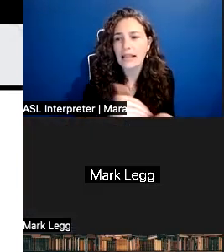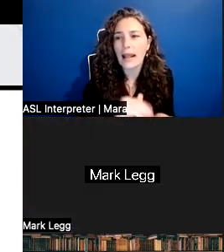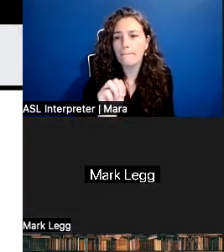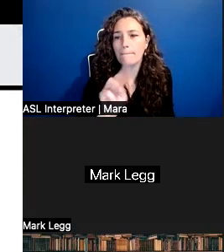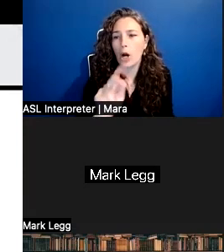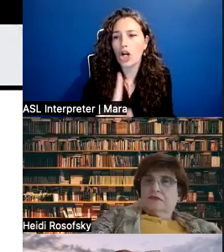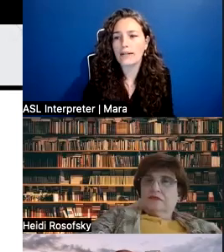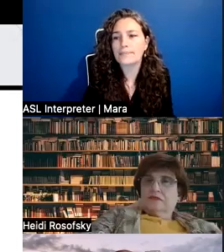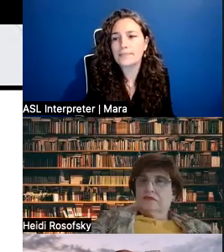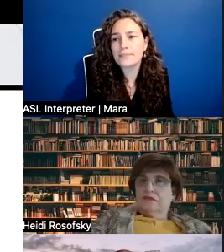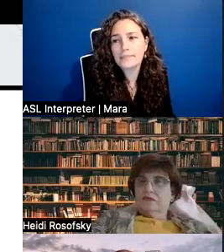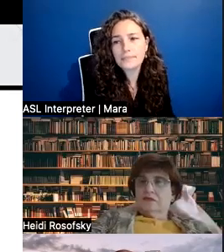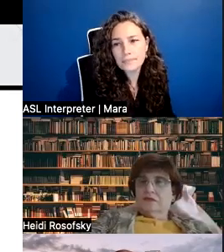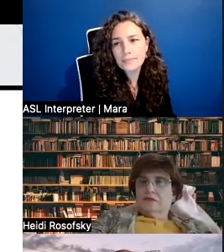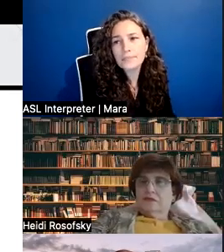Thank you.